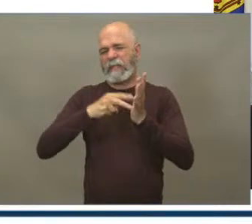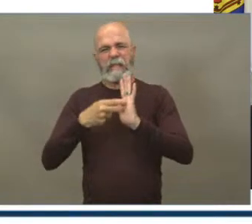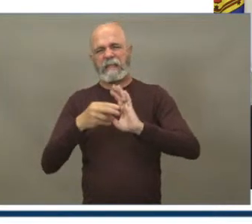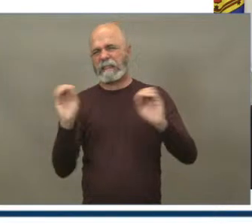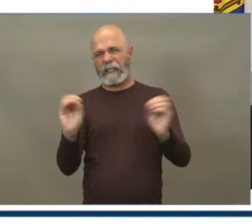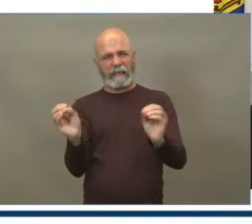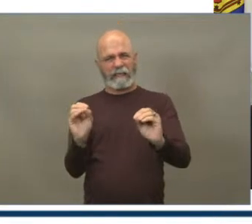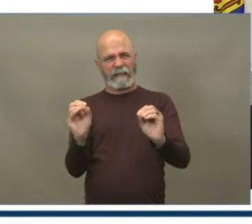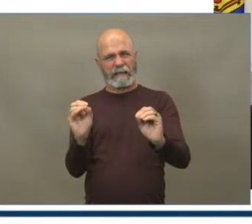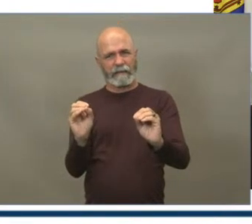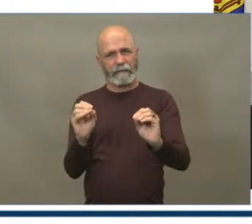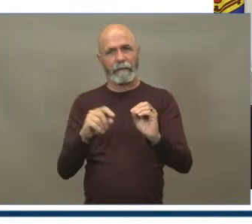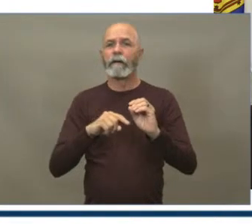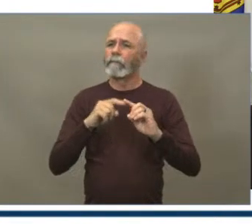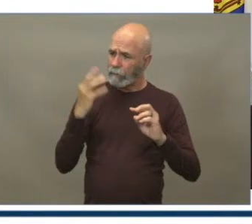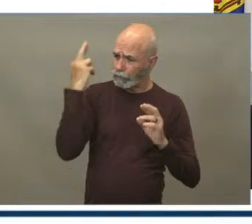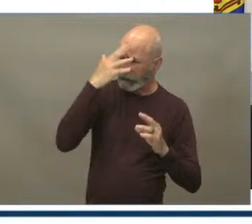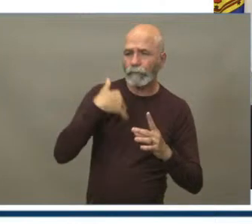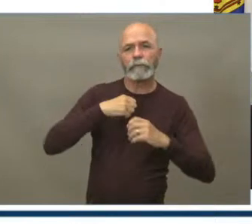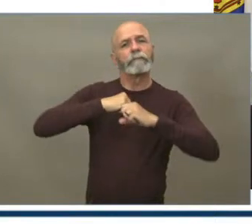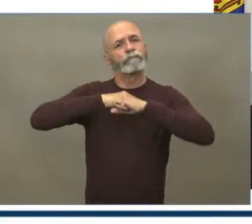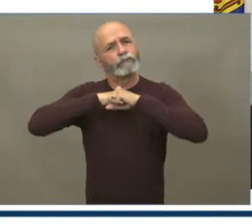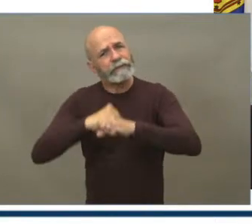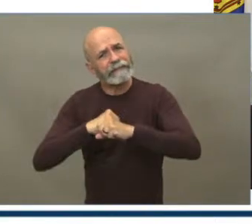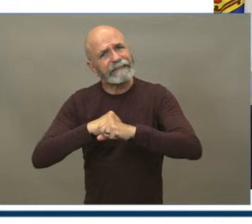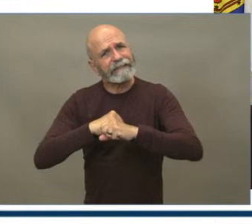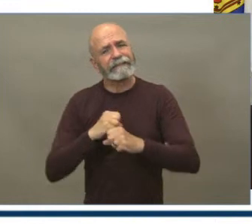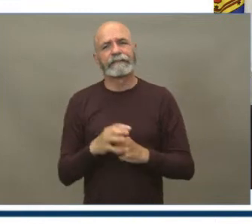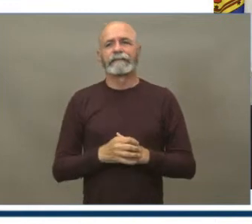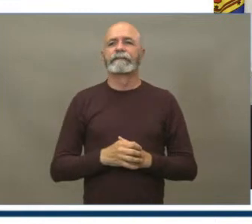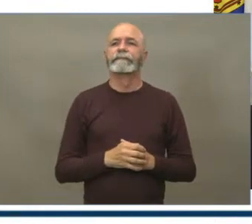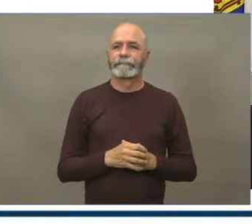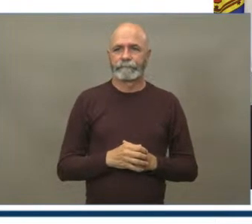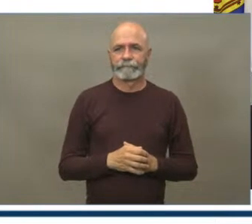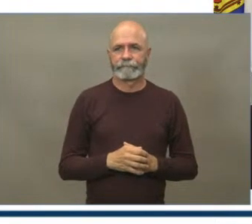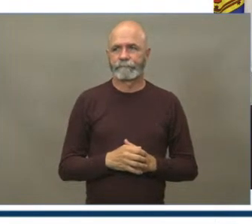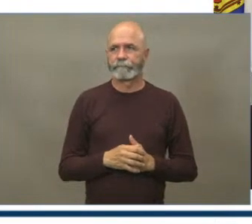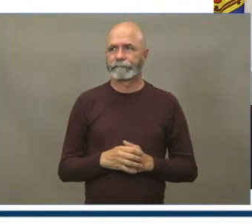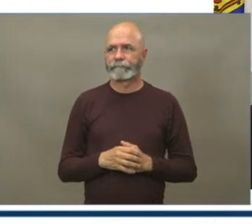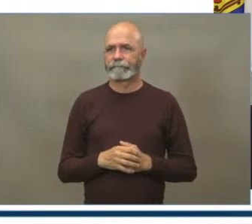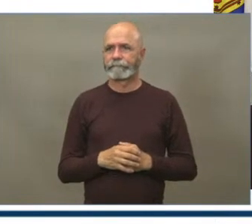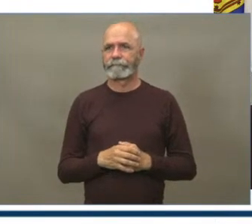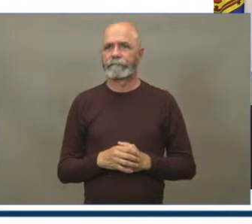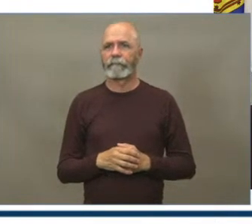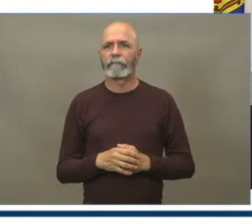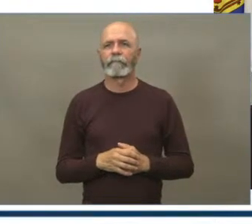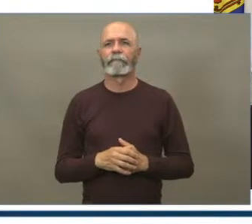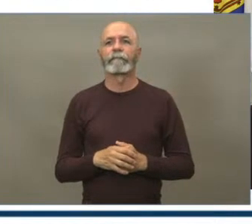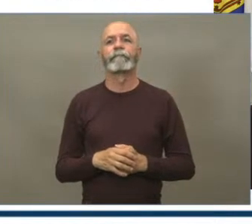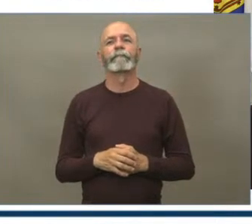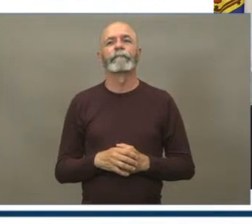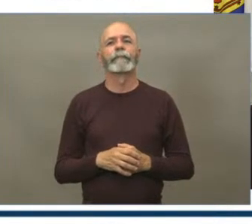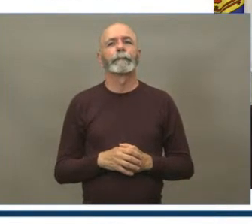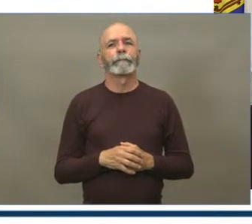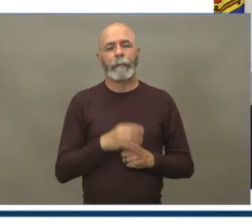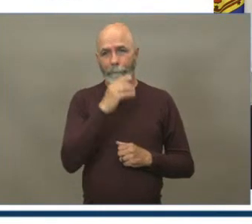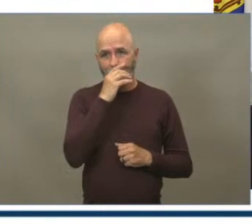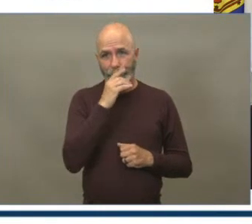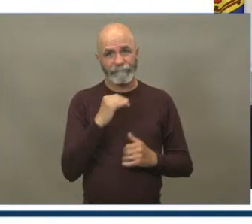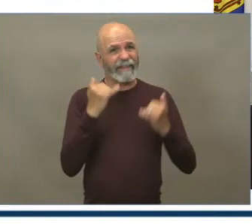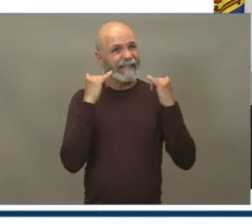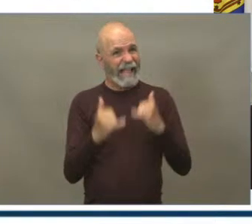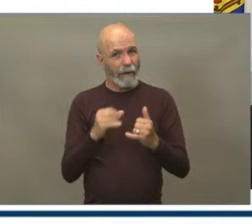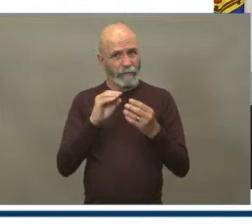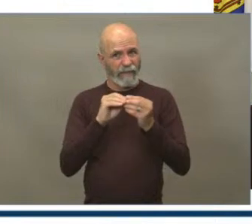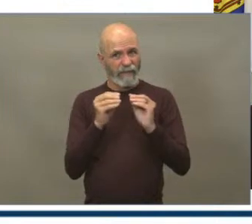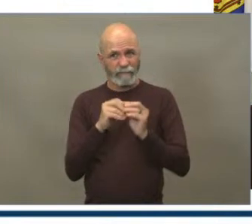My follow-up's for Dr. Strang. If I understand you correctly, the cases we are seeing, or the numbers we are seeing today, reflect the time